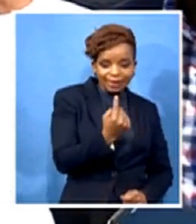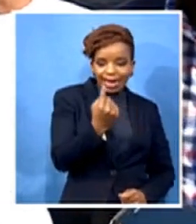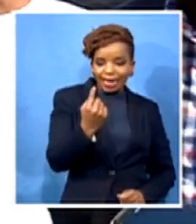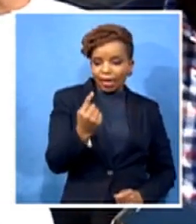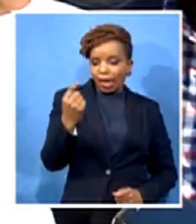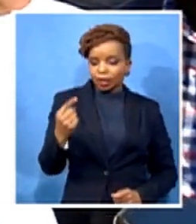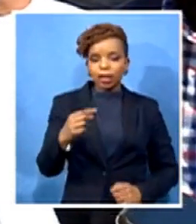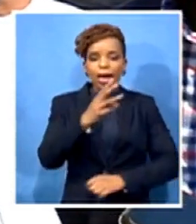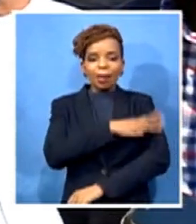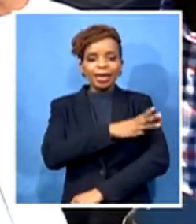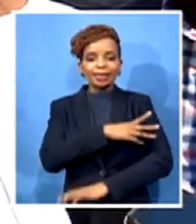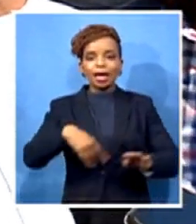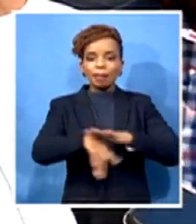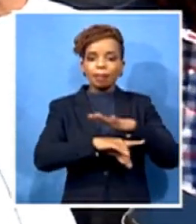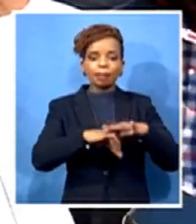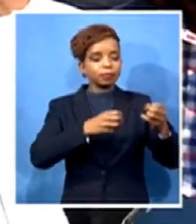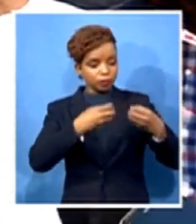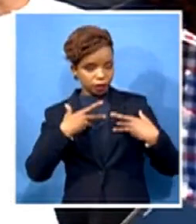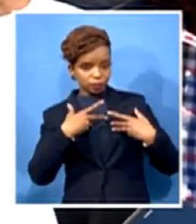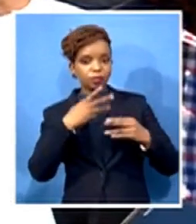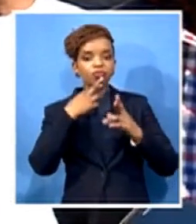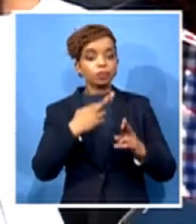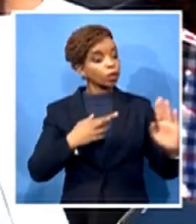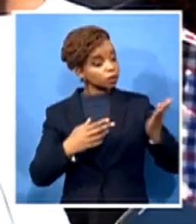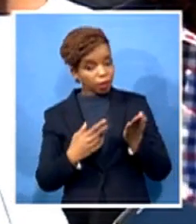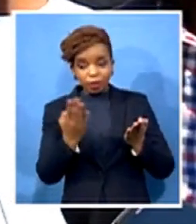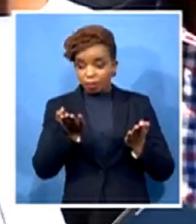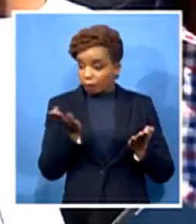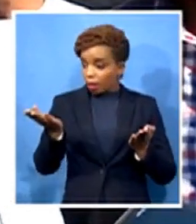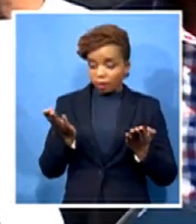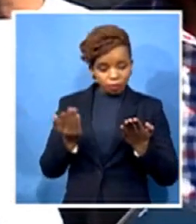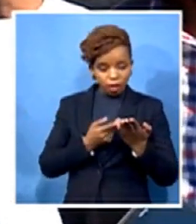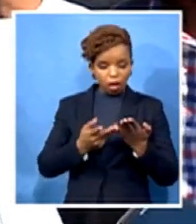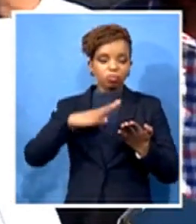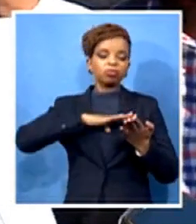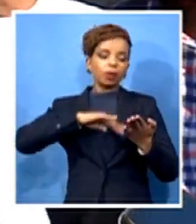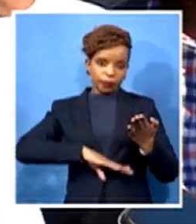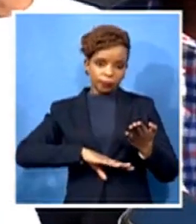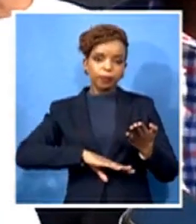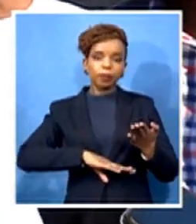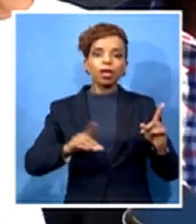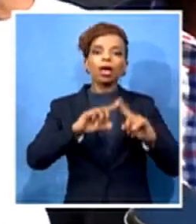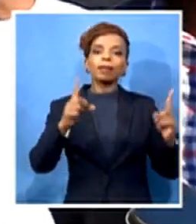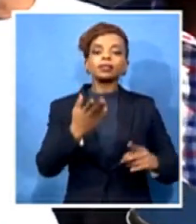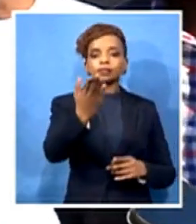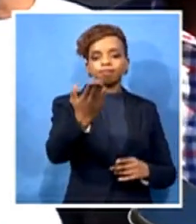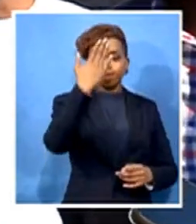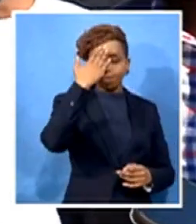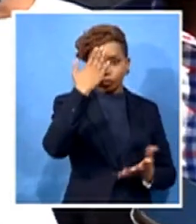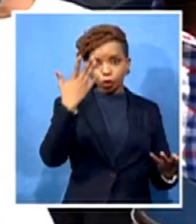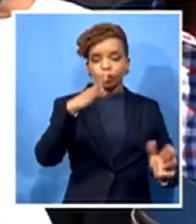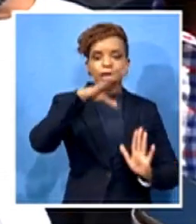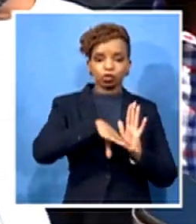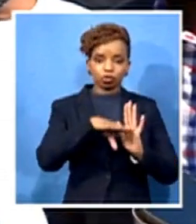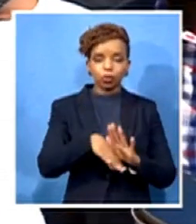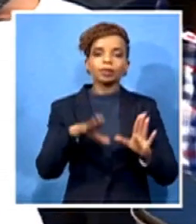very pleasing that they are going to have that. It's just that, you know, we have shortages of classes and schools and also other things.